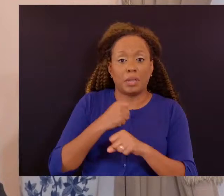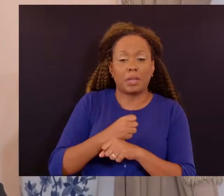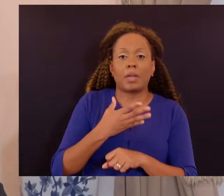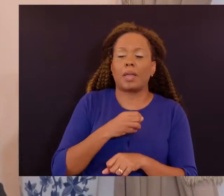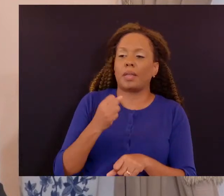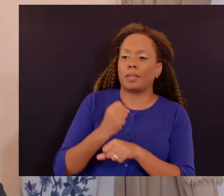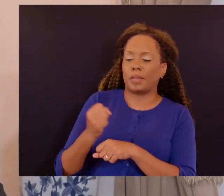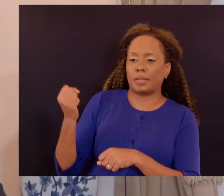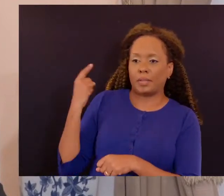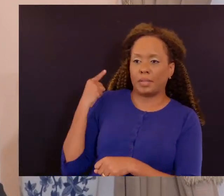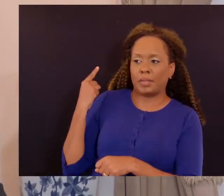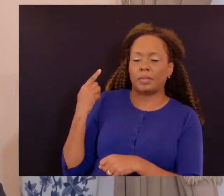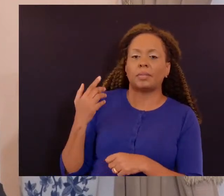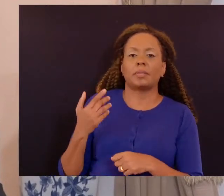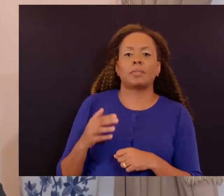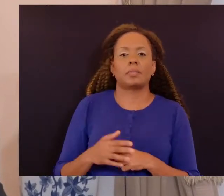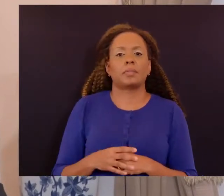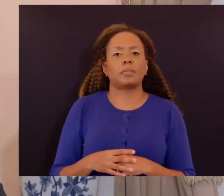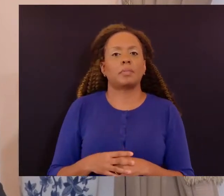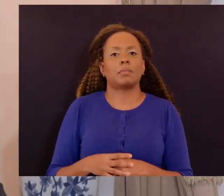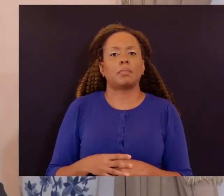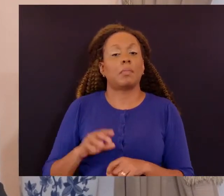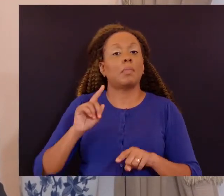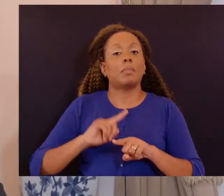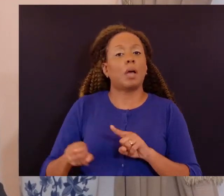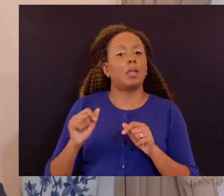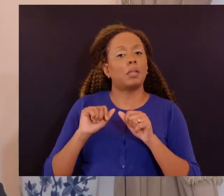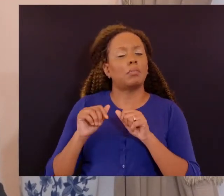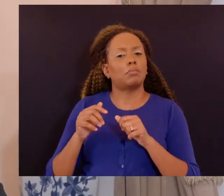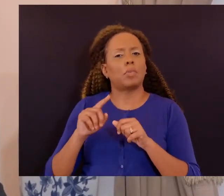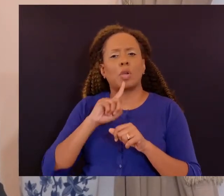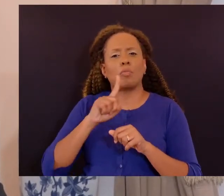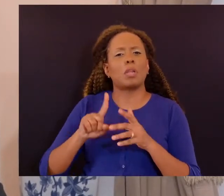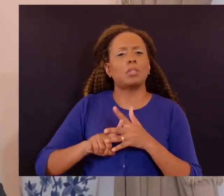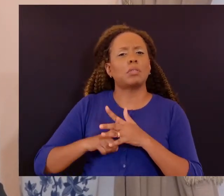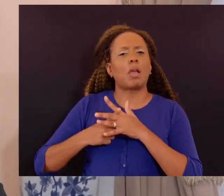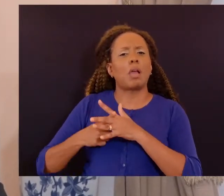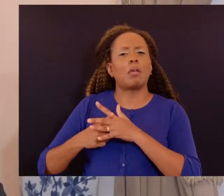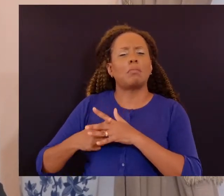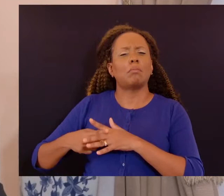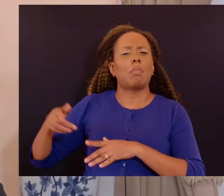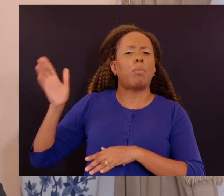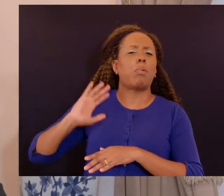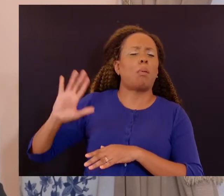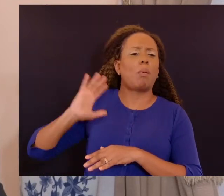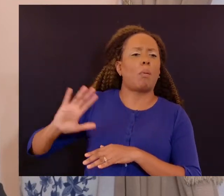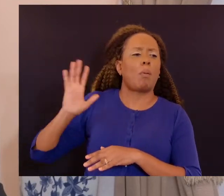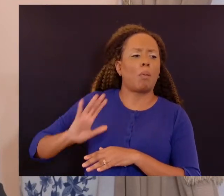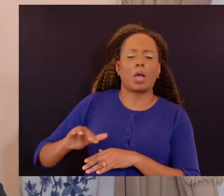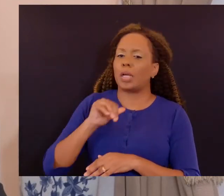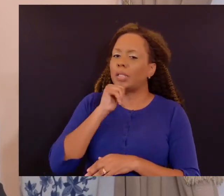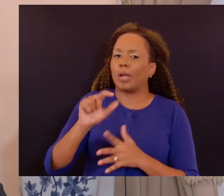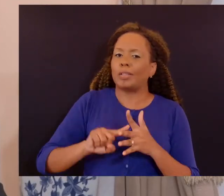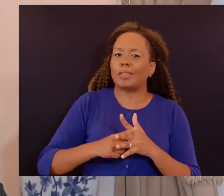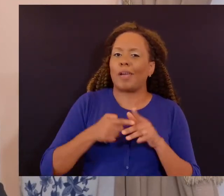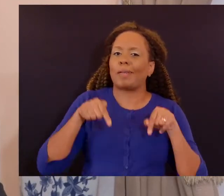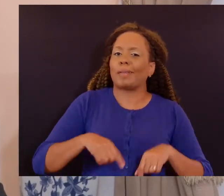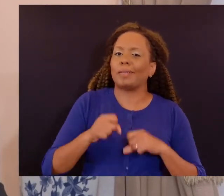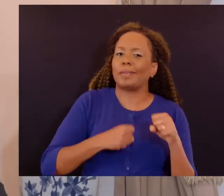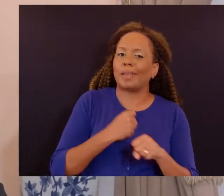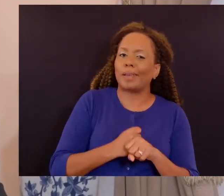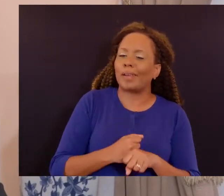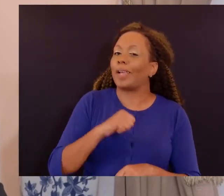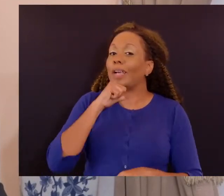these inequalities have existed for a long time. And Barbadians need to confront these issues in an honest